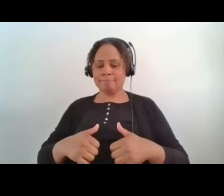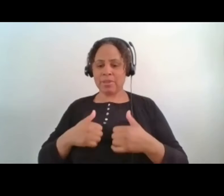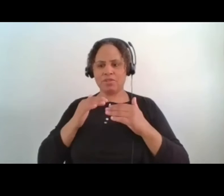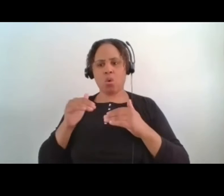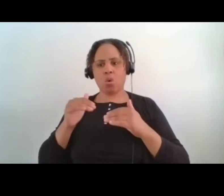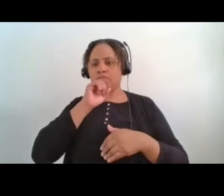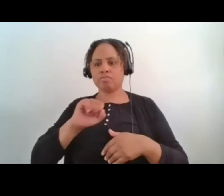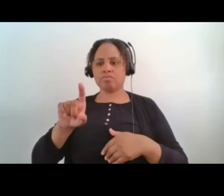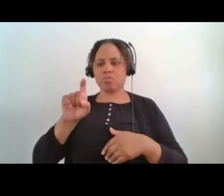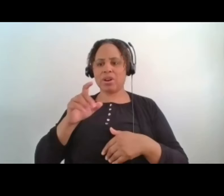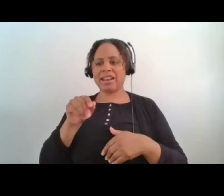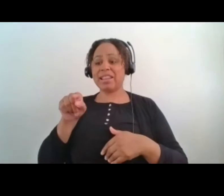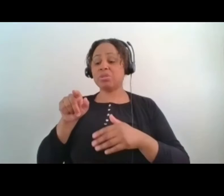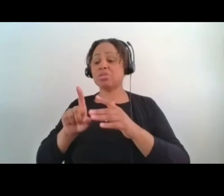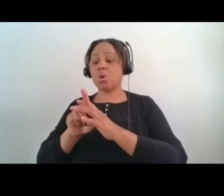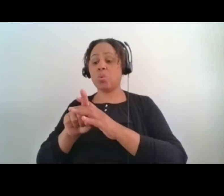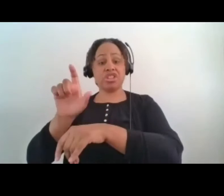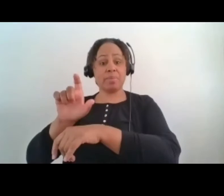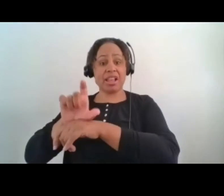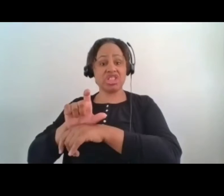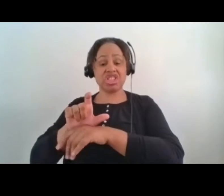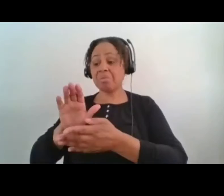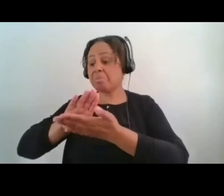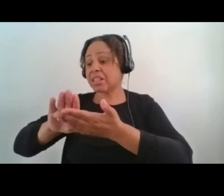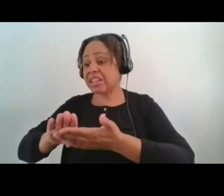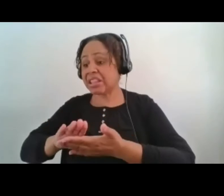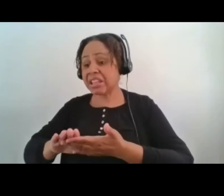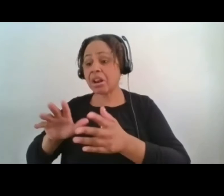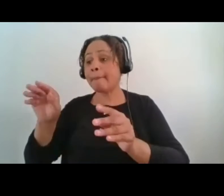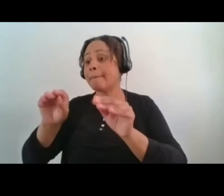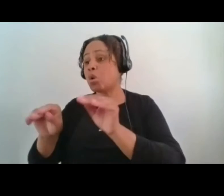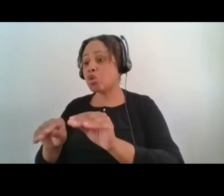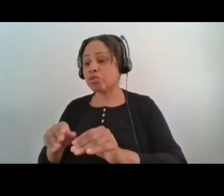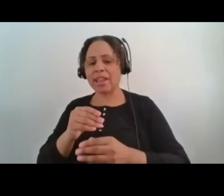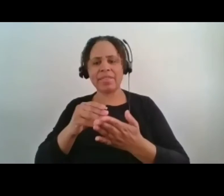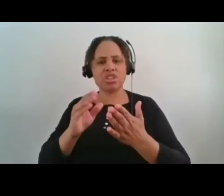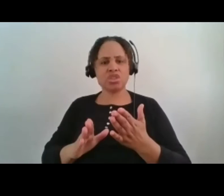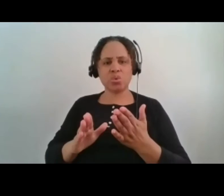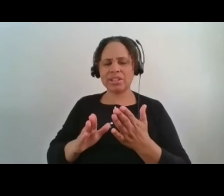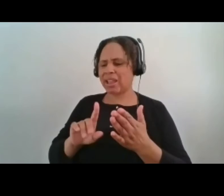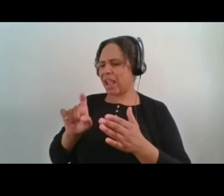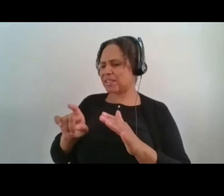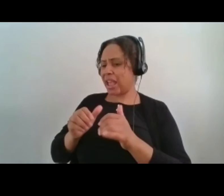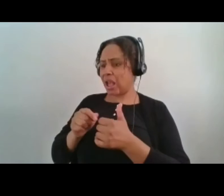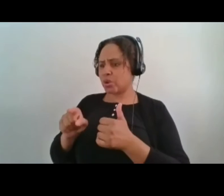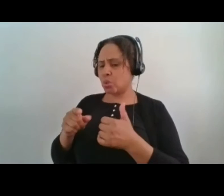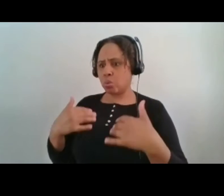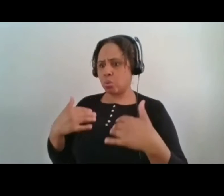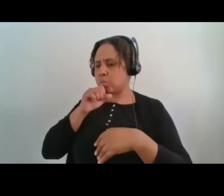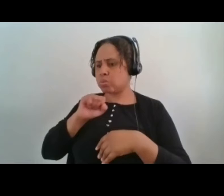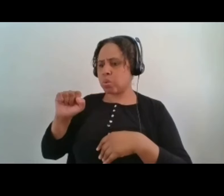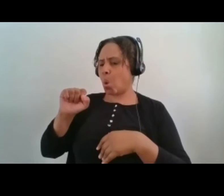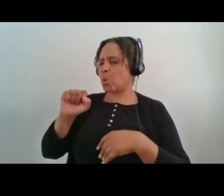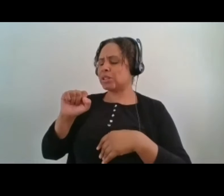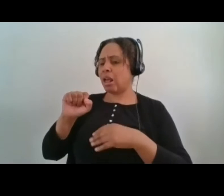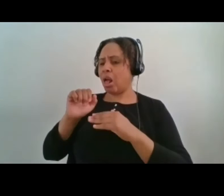clean the masjid and so on and so forth. And his students would ask, how are you over 100 and you're still doing this? And how